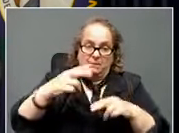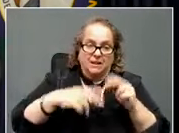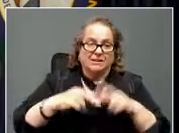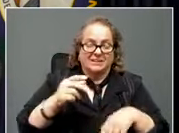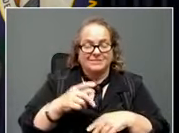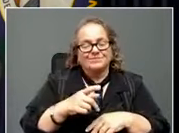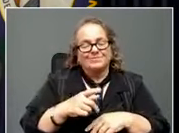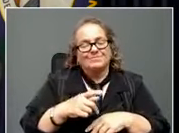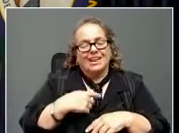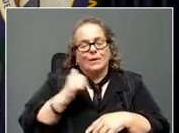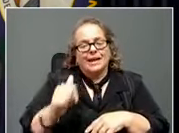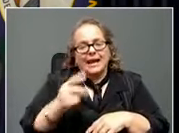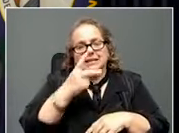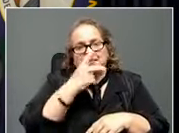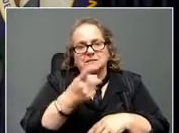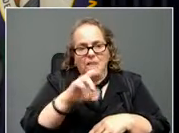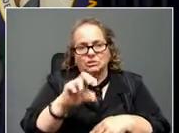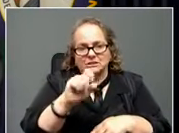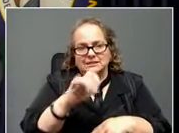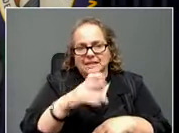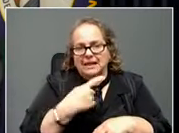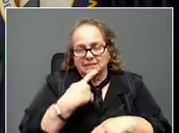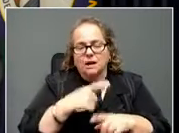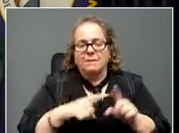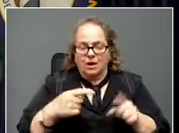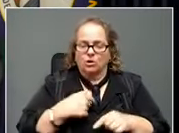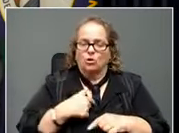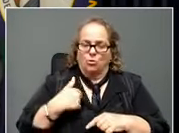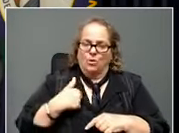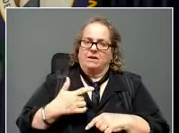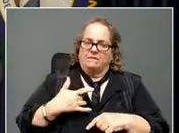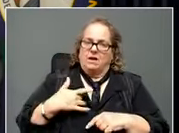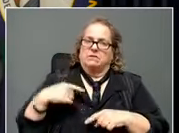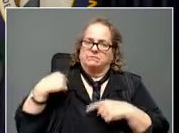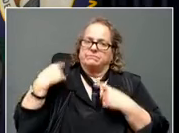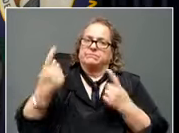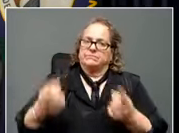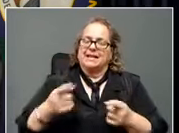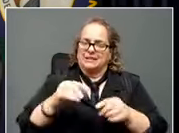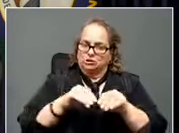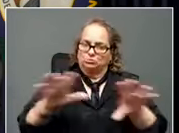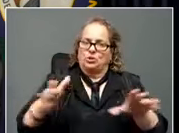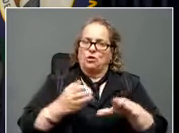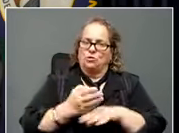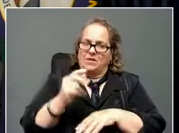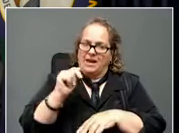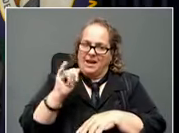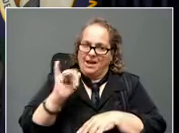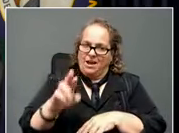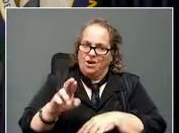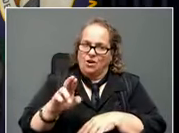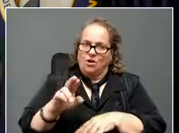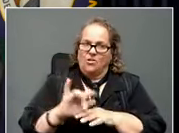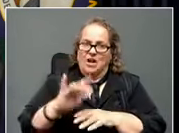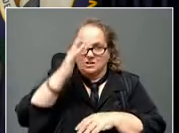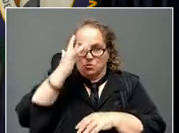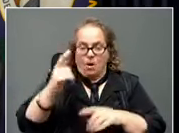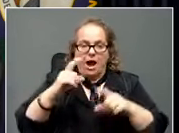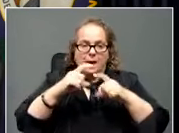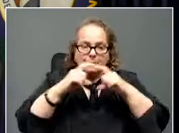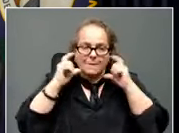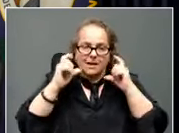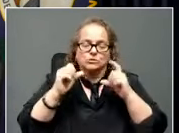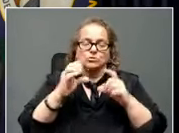spread through the air. I certainly think it's another reason why masks have been so